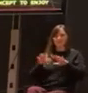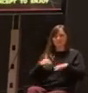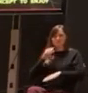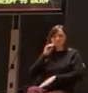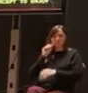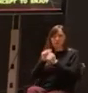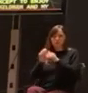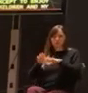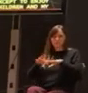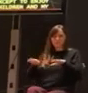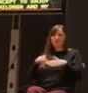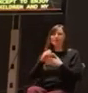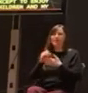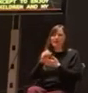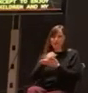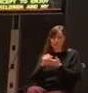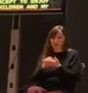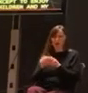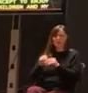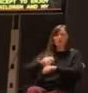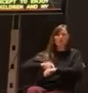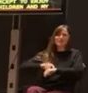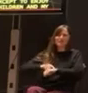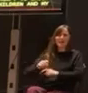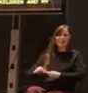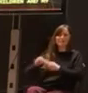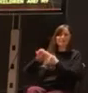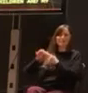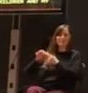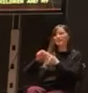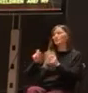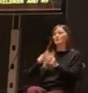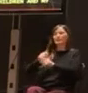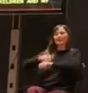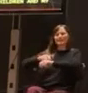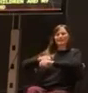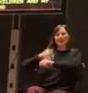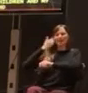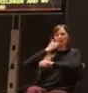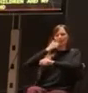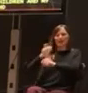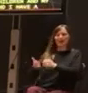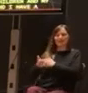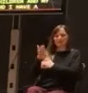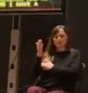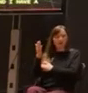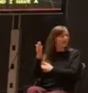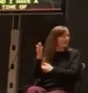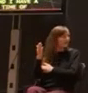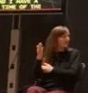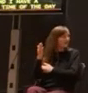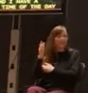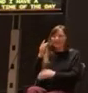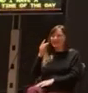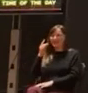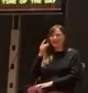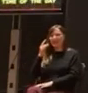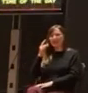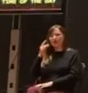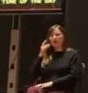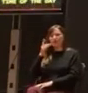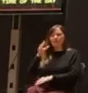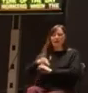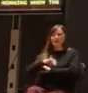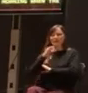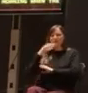and I had more time, and a particular time of the day was in the morning when the light was good is when I